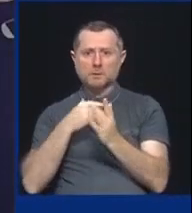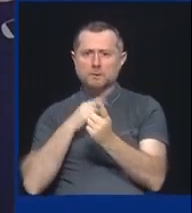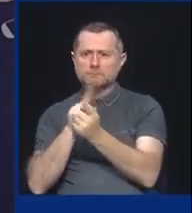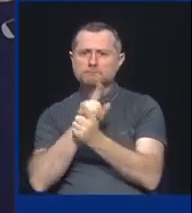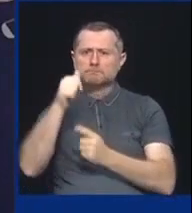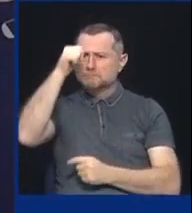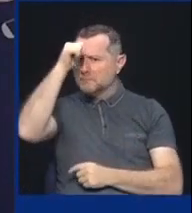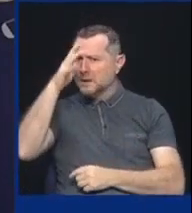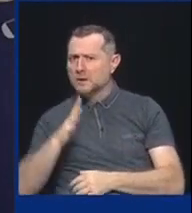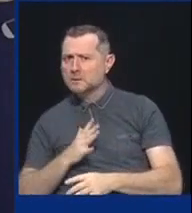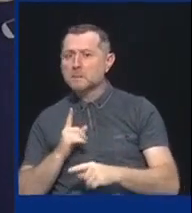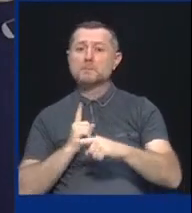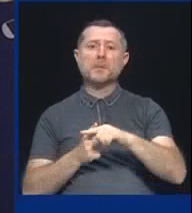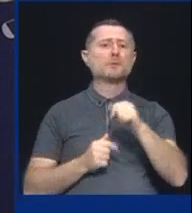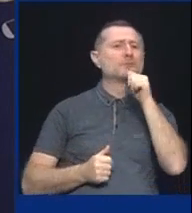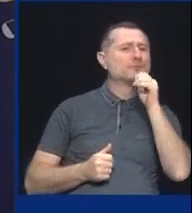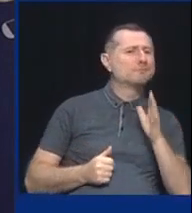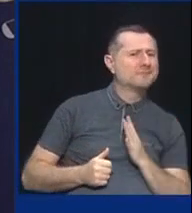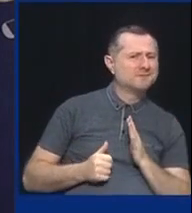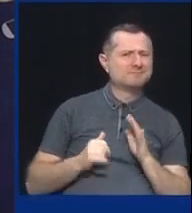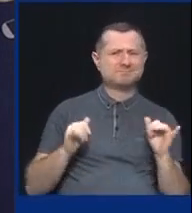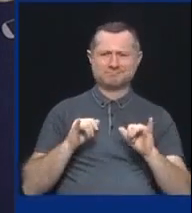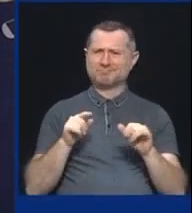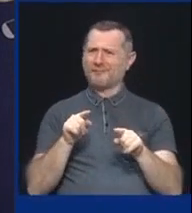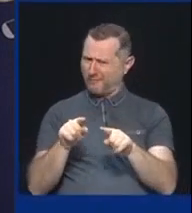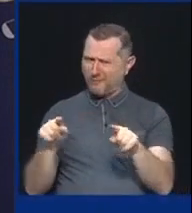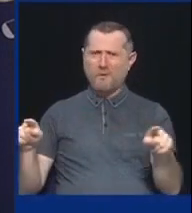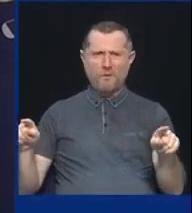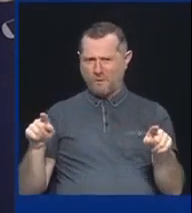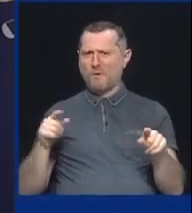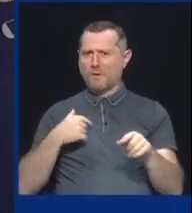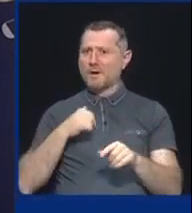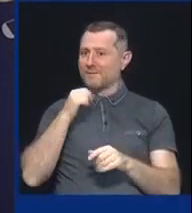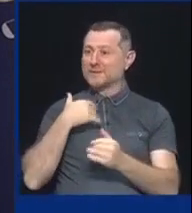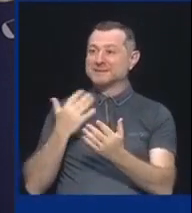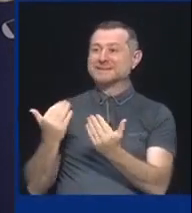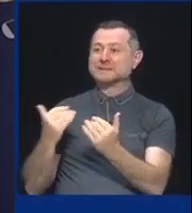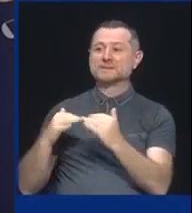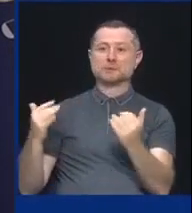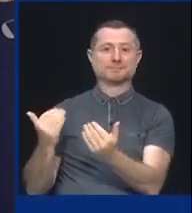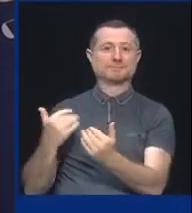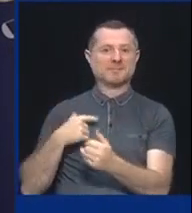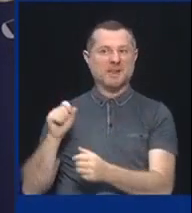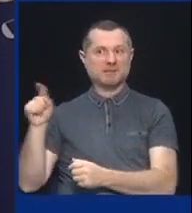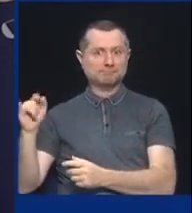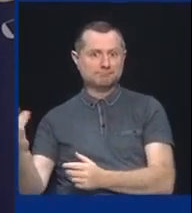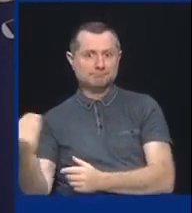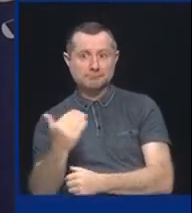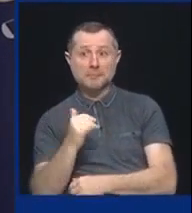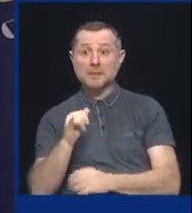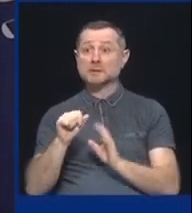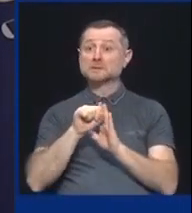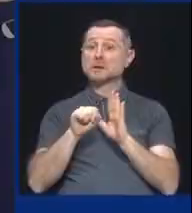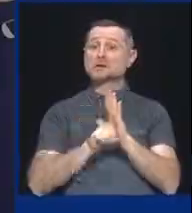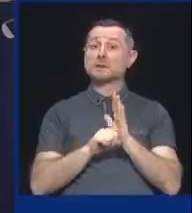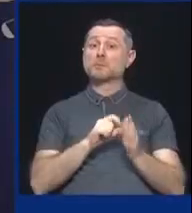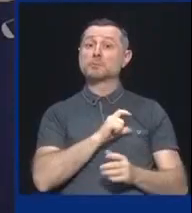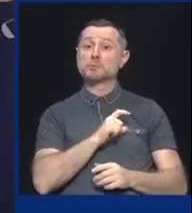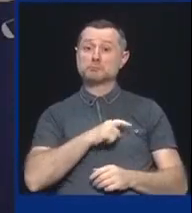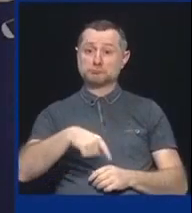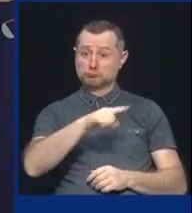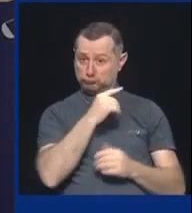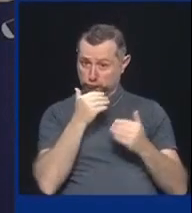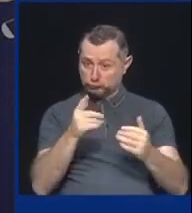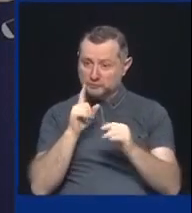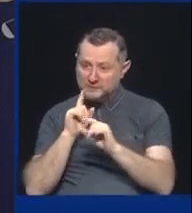I refer them to be interviewed. The state police handled the interviewing and the hiring,